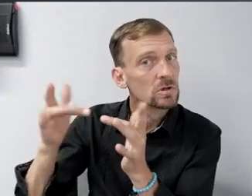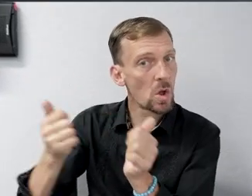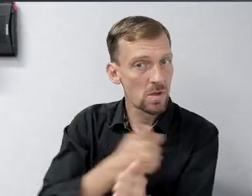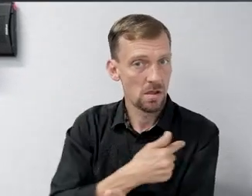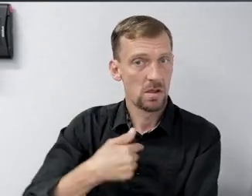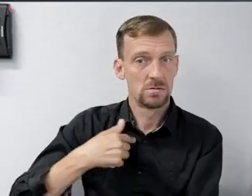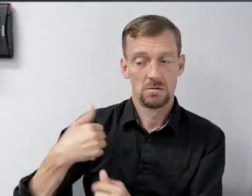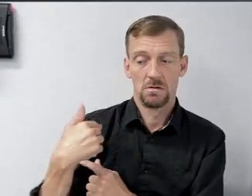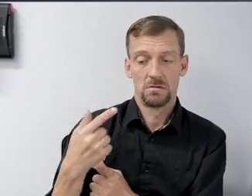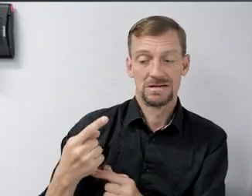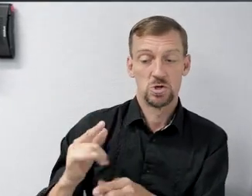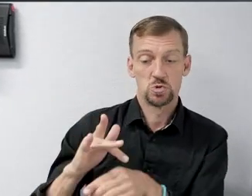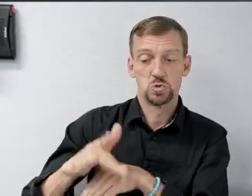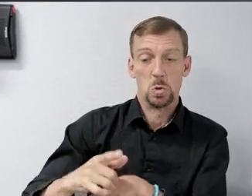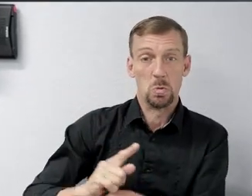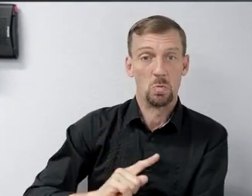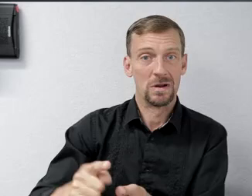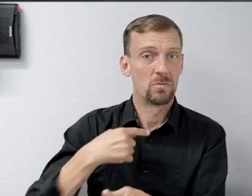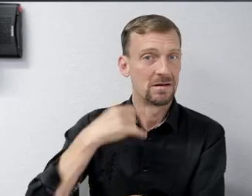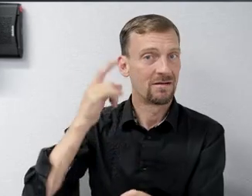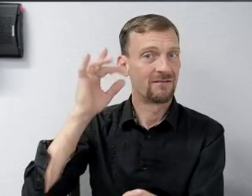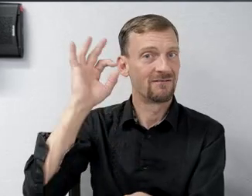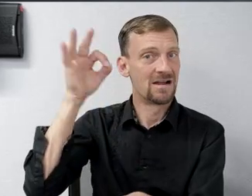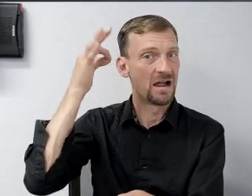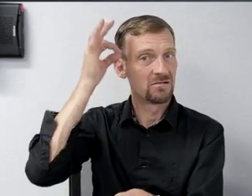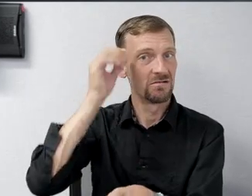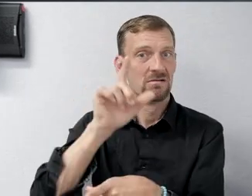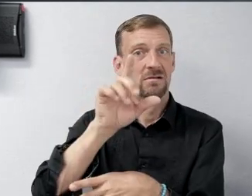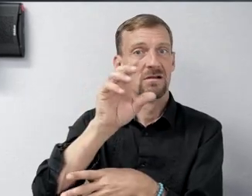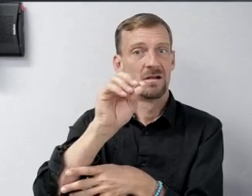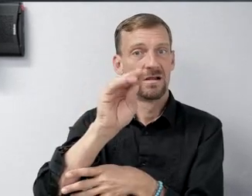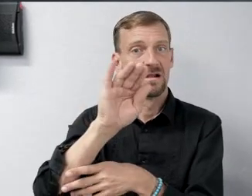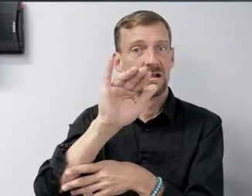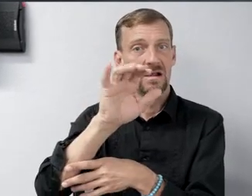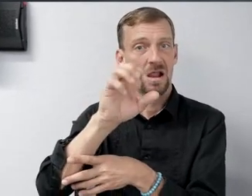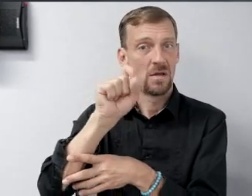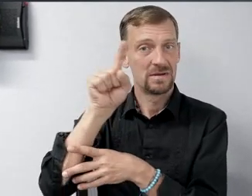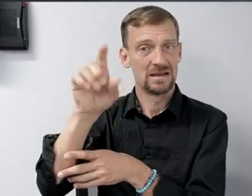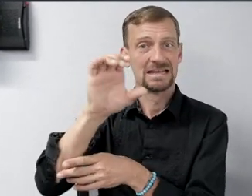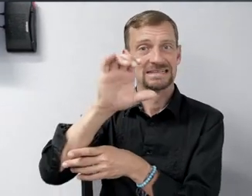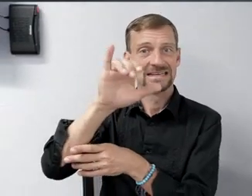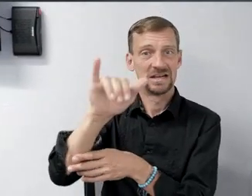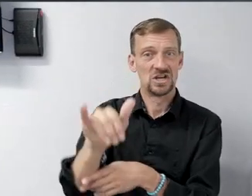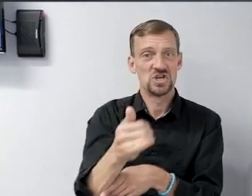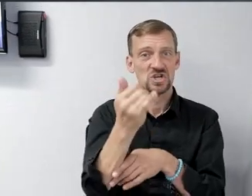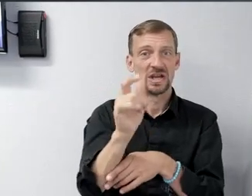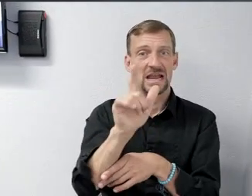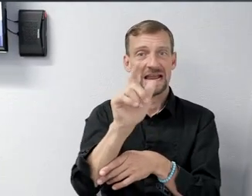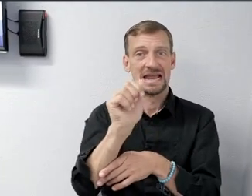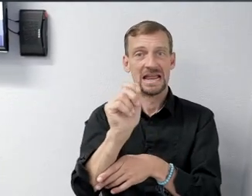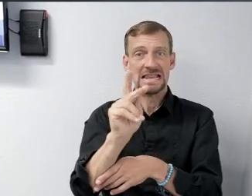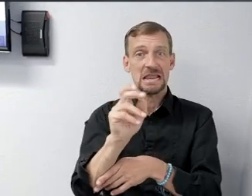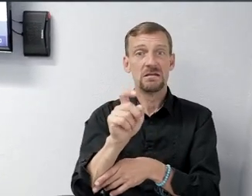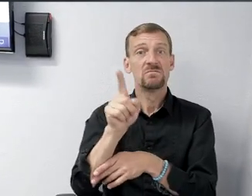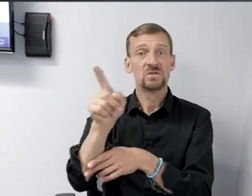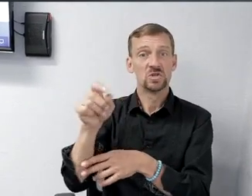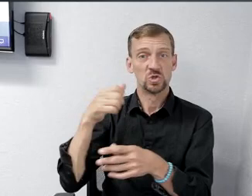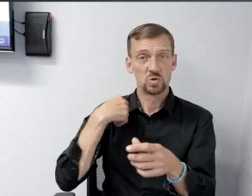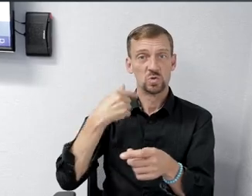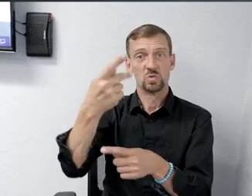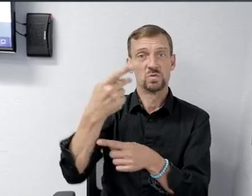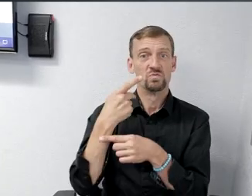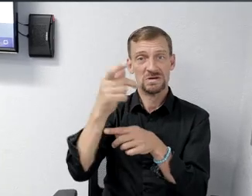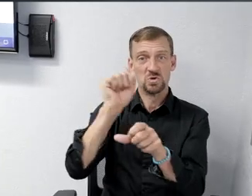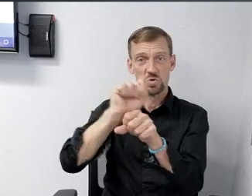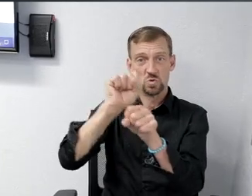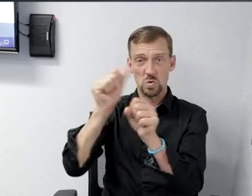week, we have a federal lobbyist group back in Washington, CJ Lake, and we're working very